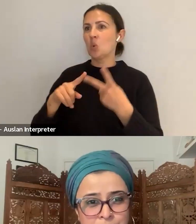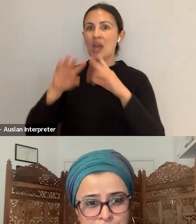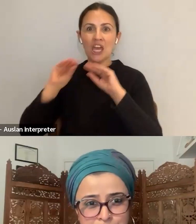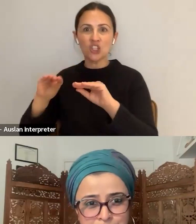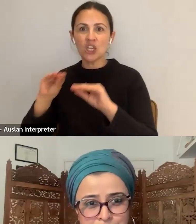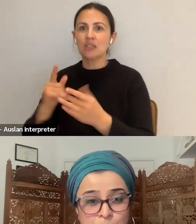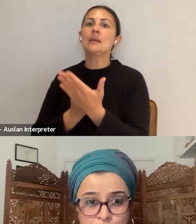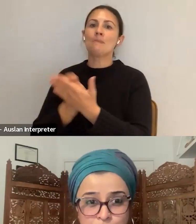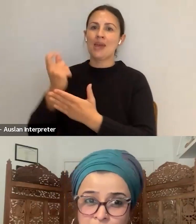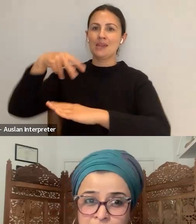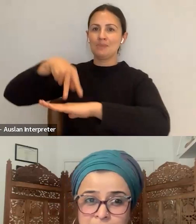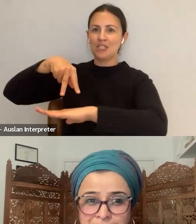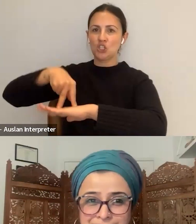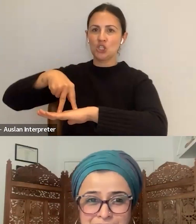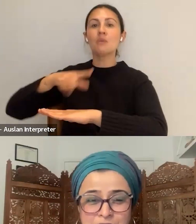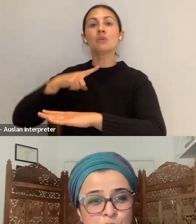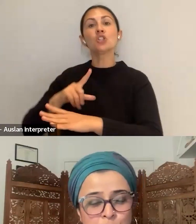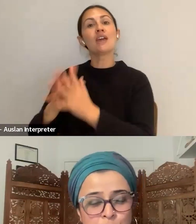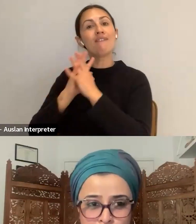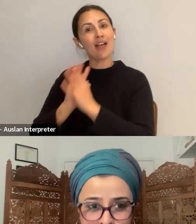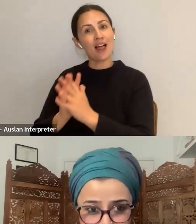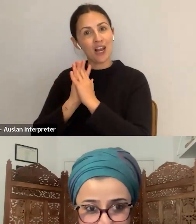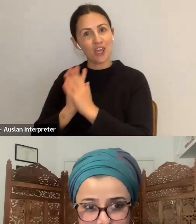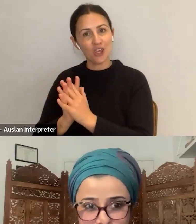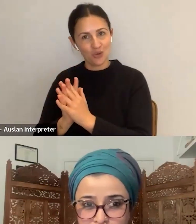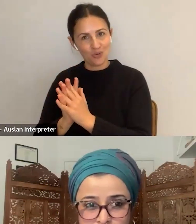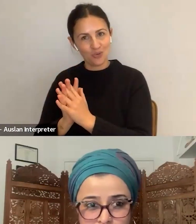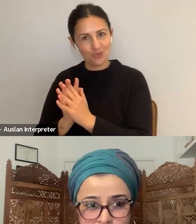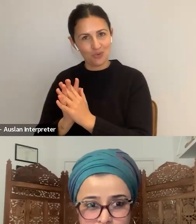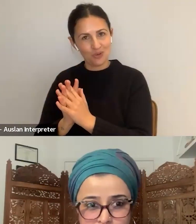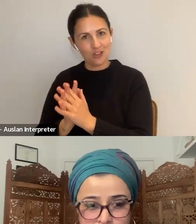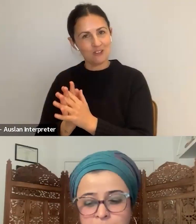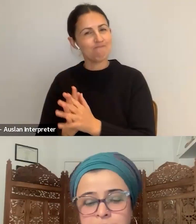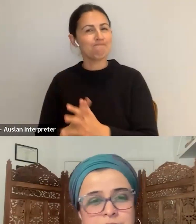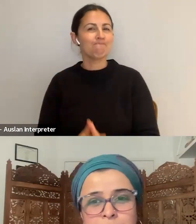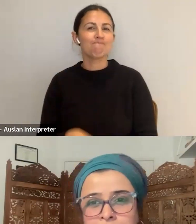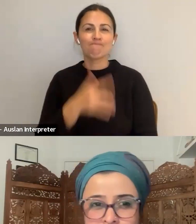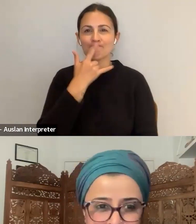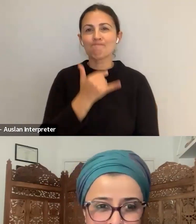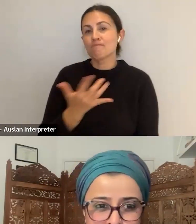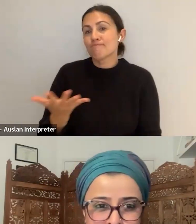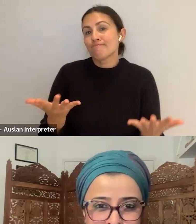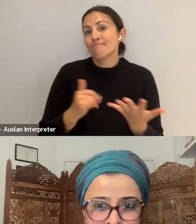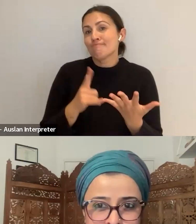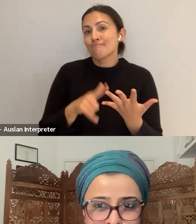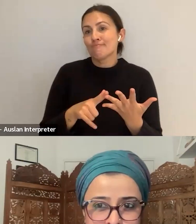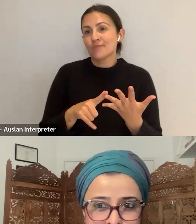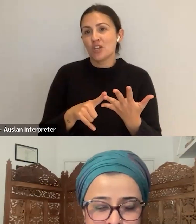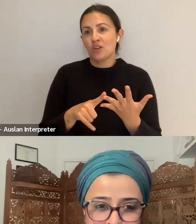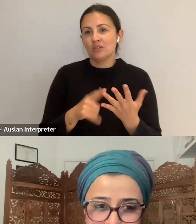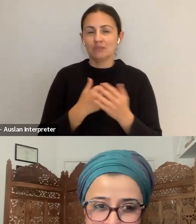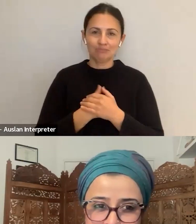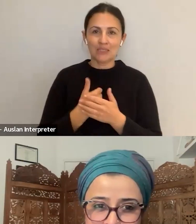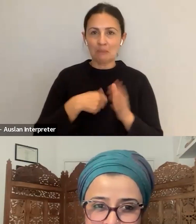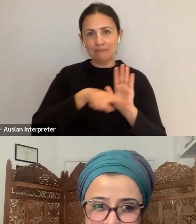something else that was defence, you would be paid. So maybe someone less cynical than me can answer that, but